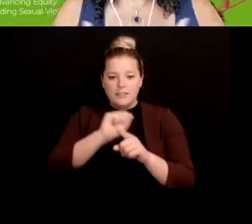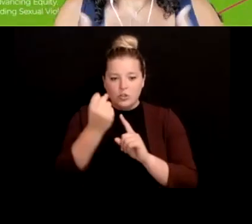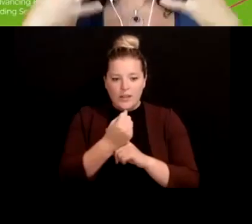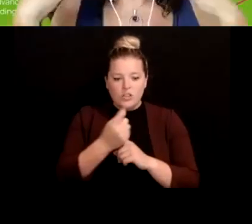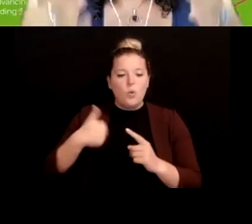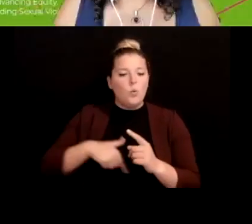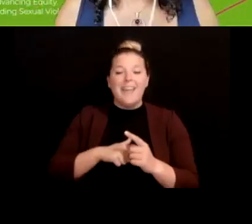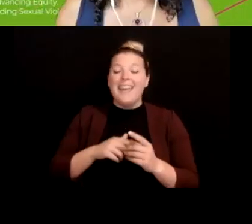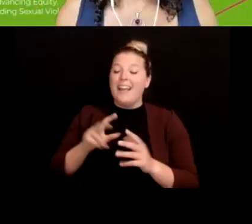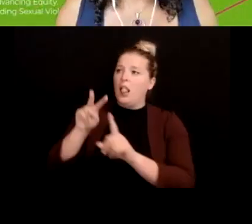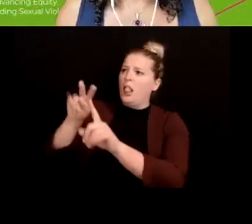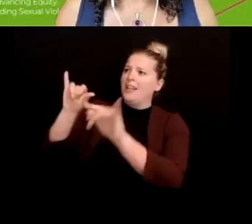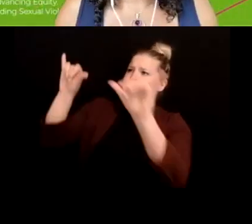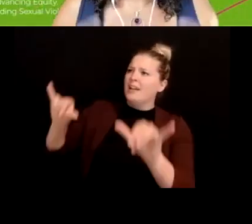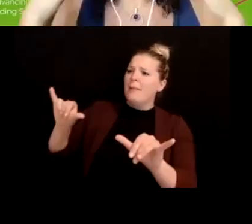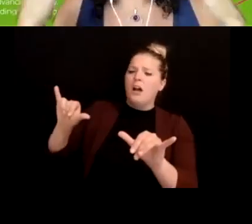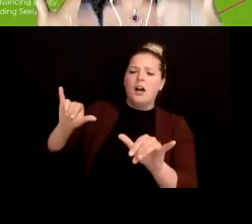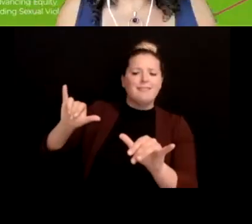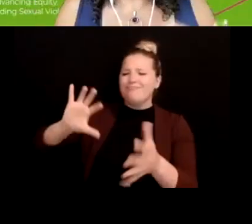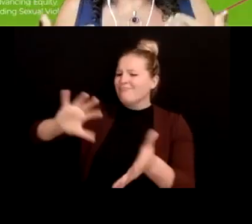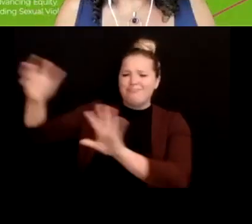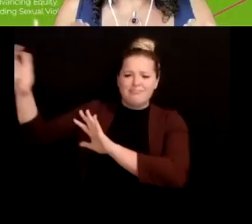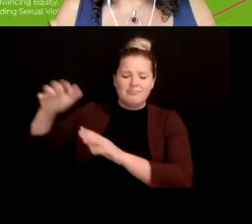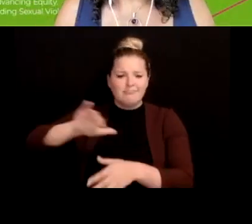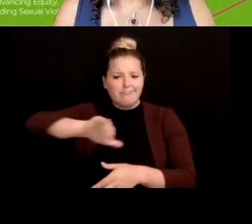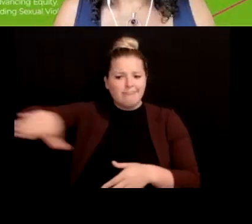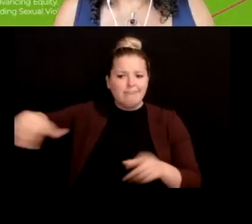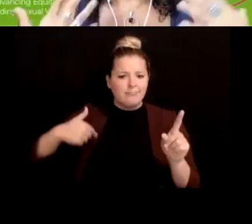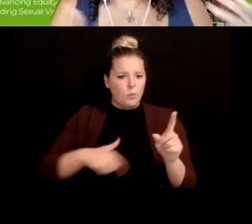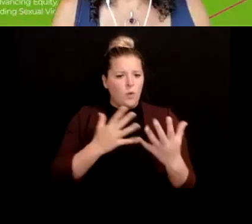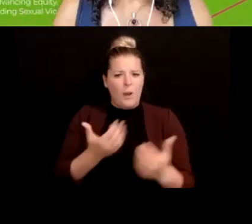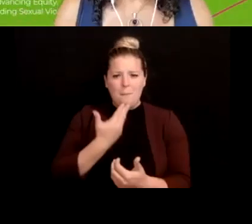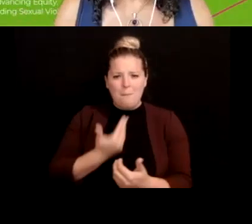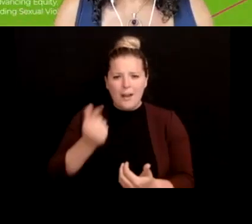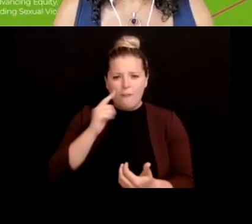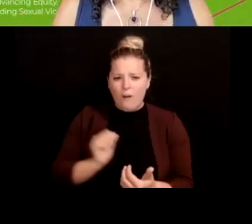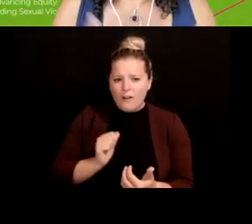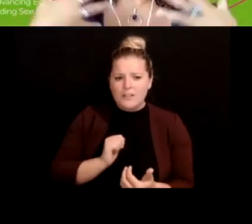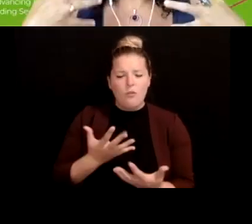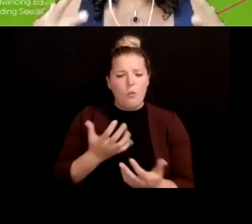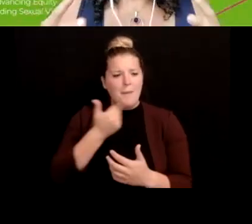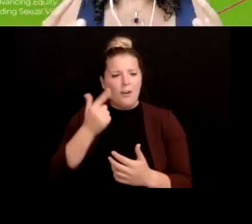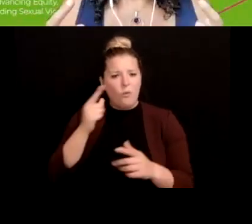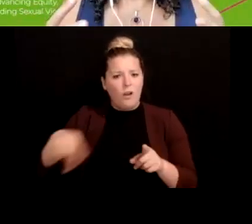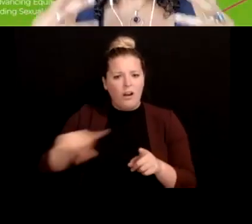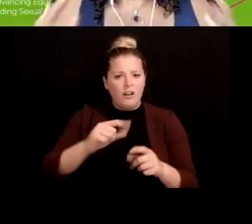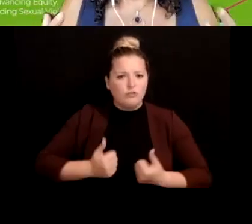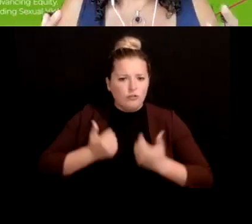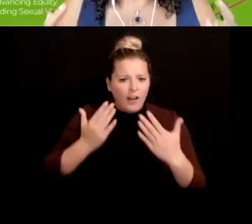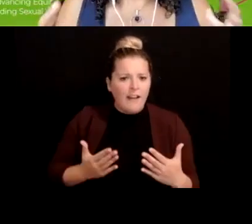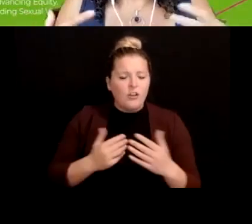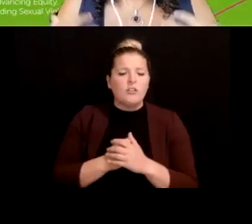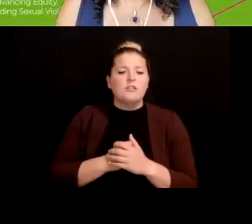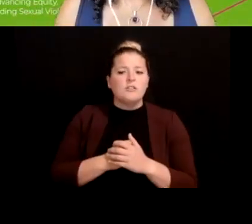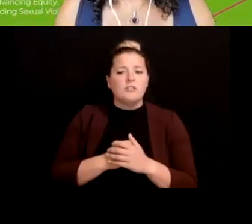by saying this is no longer working. We want better and more for ourselves and for survivors. And that is what is